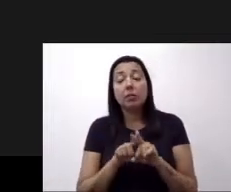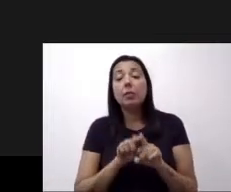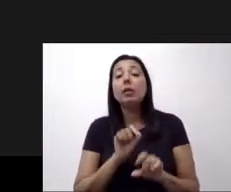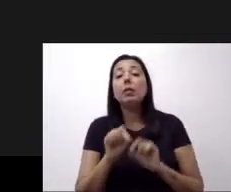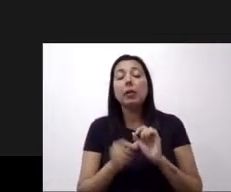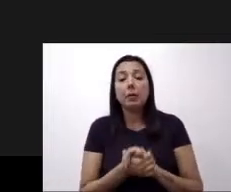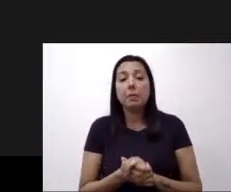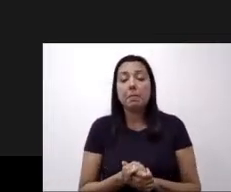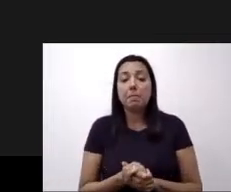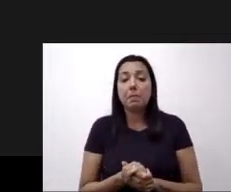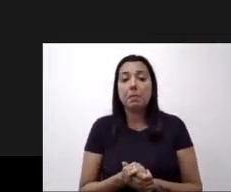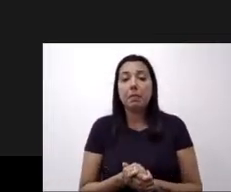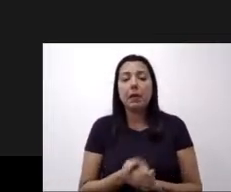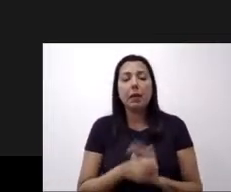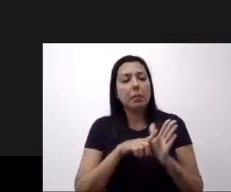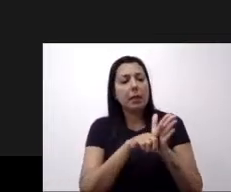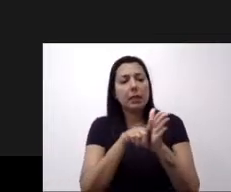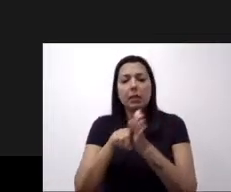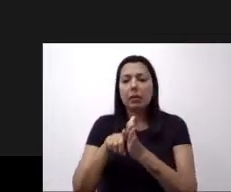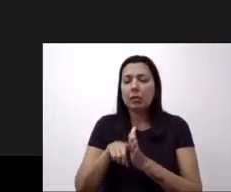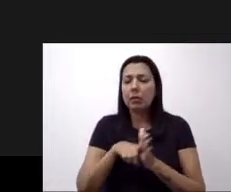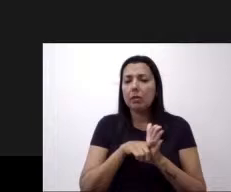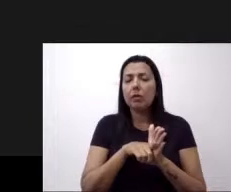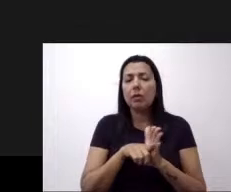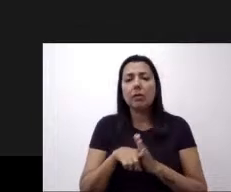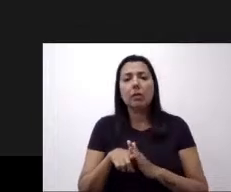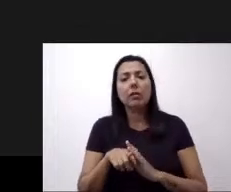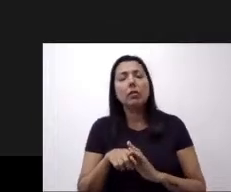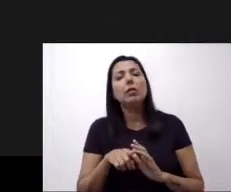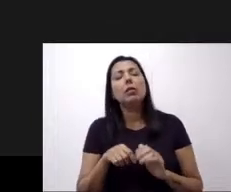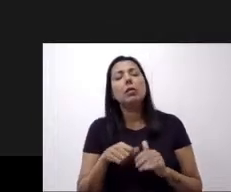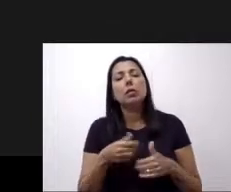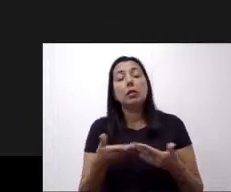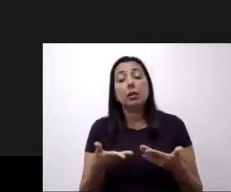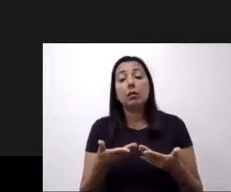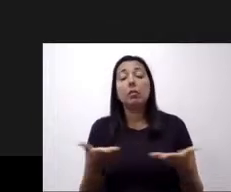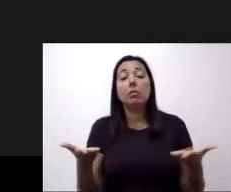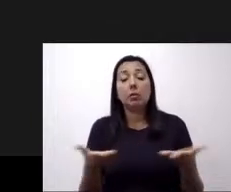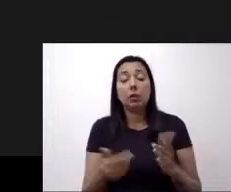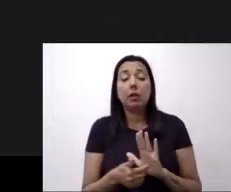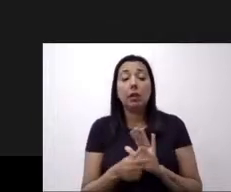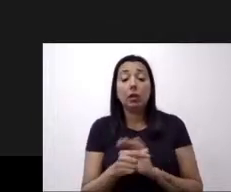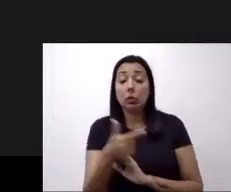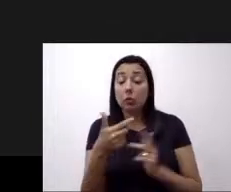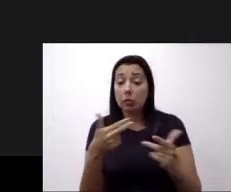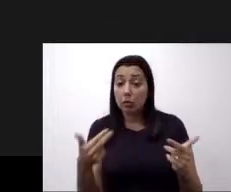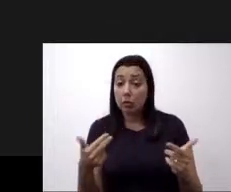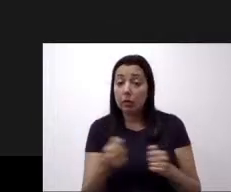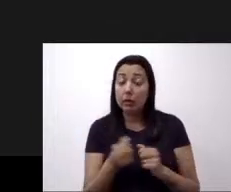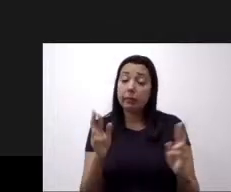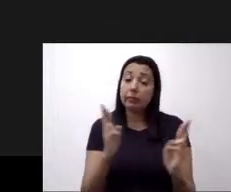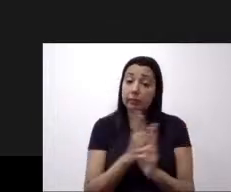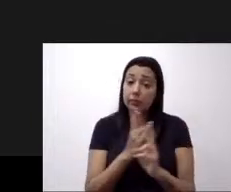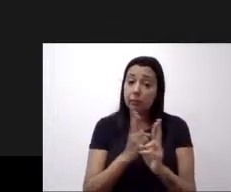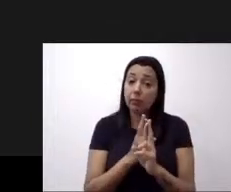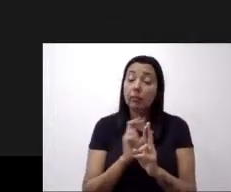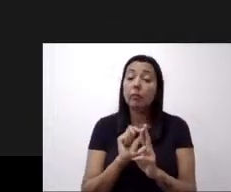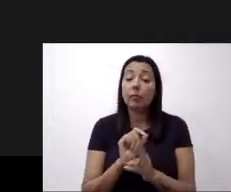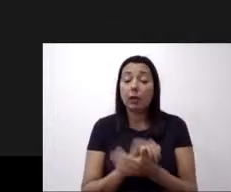them. I will just expose 2 points that are related to the nature of